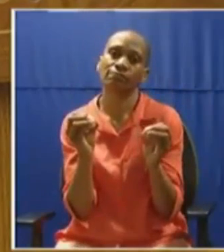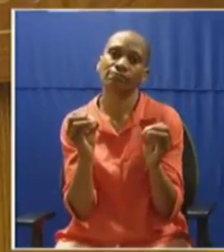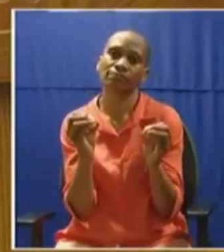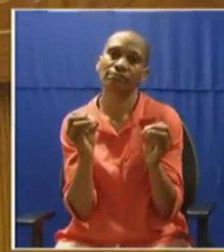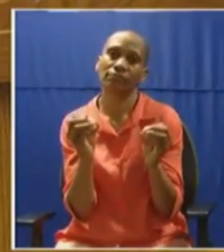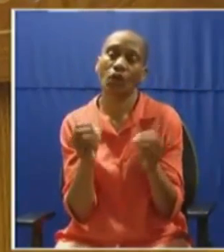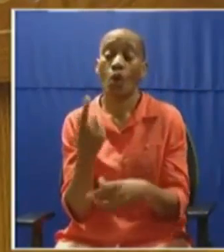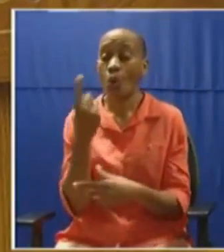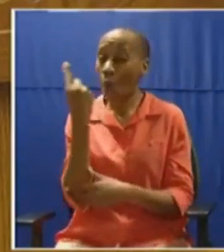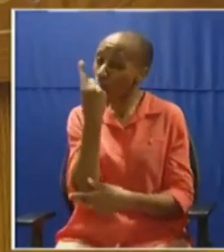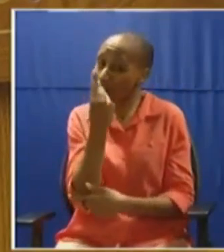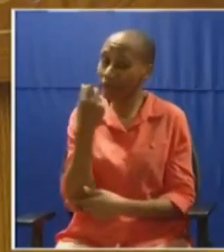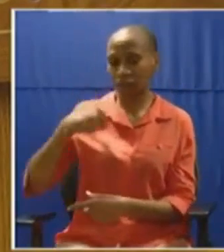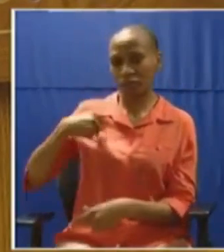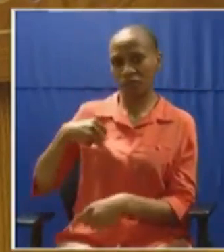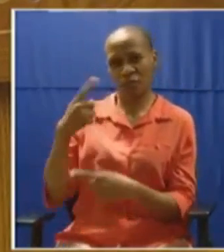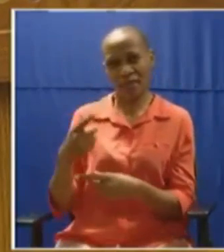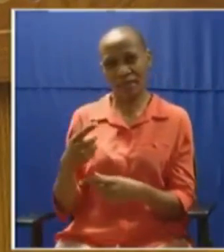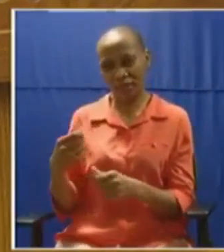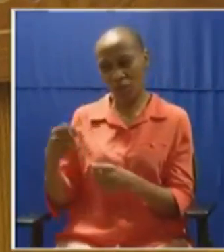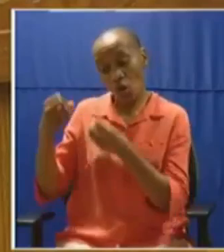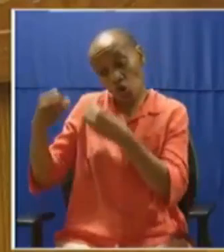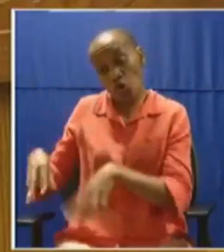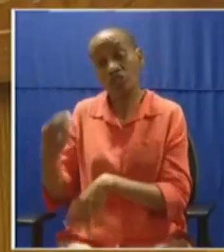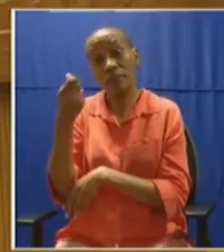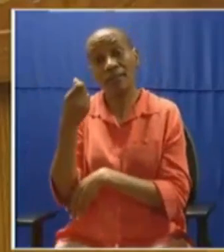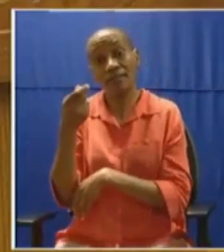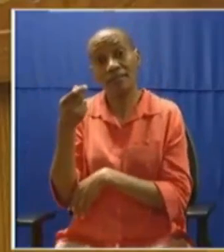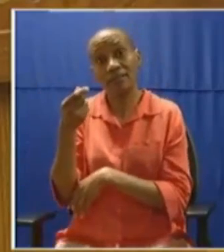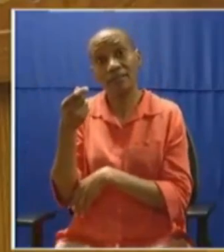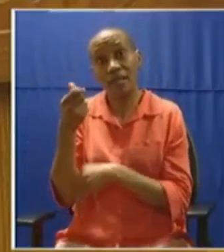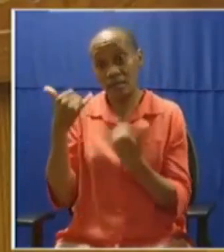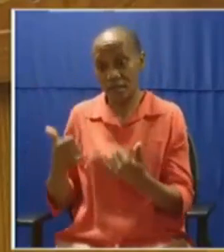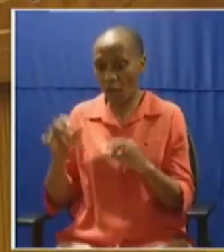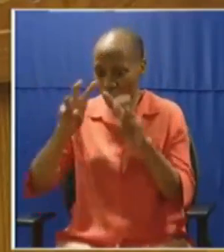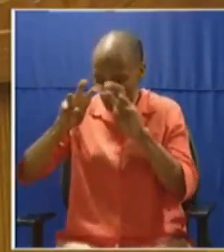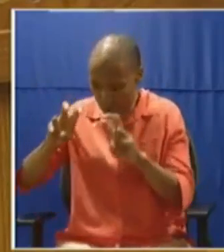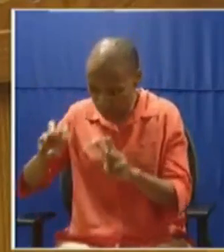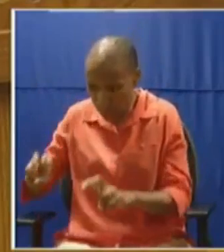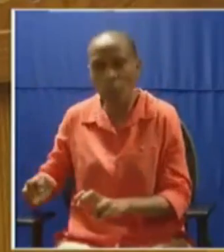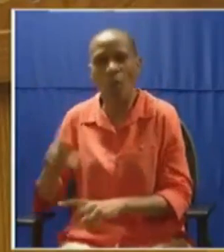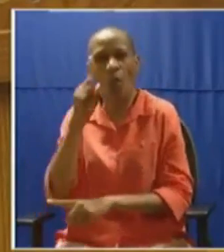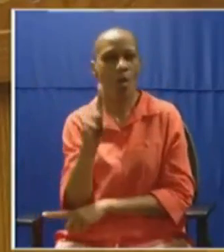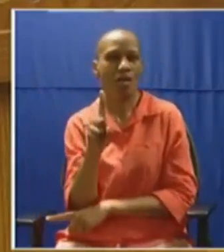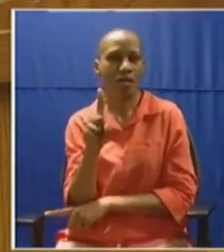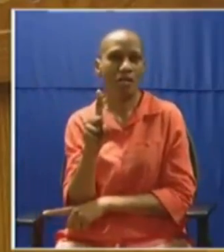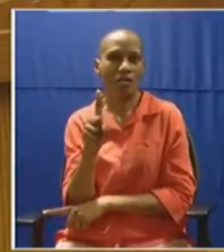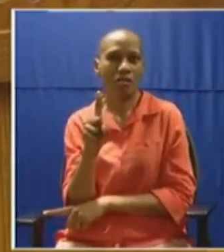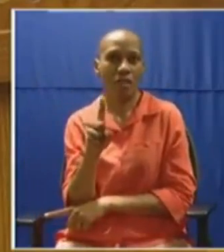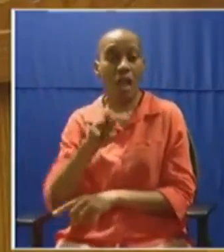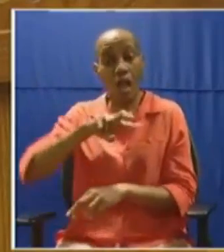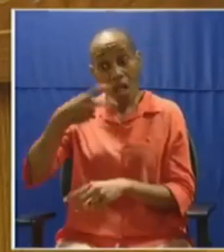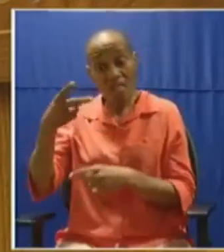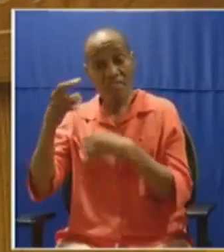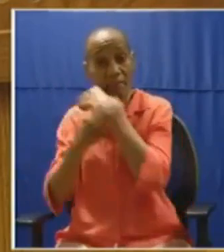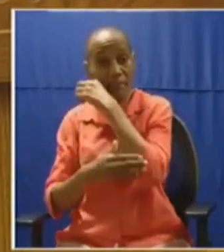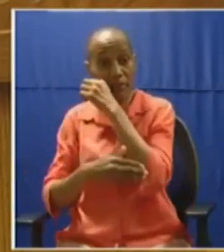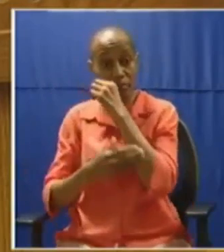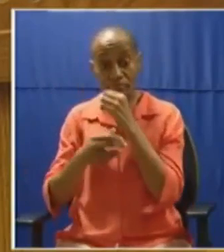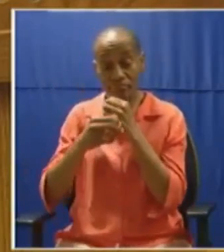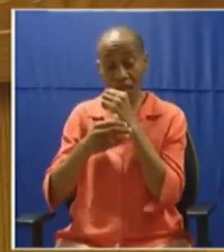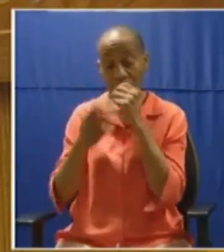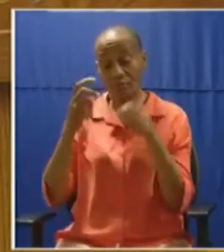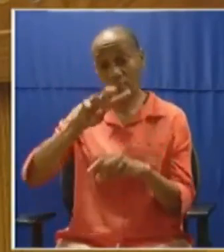of the municipalities that lost money in the VBS heist is under administration, and most do not have a financial recovery plan